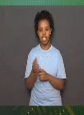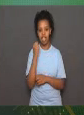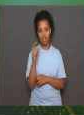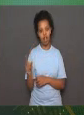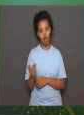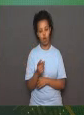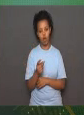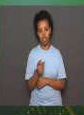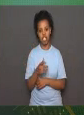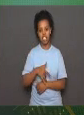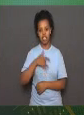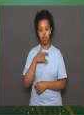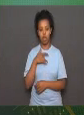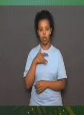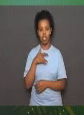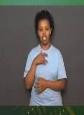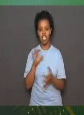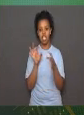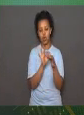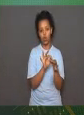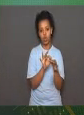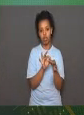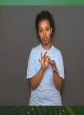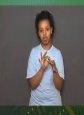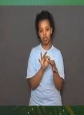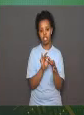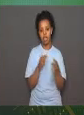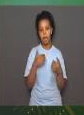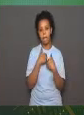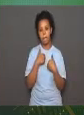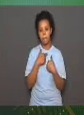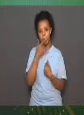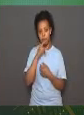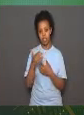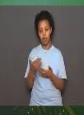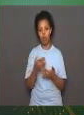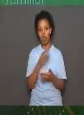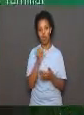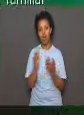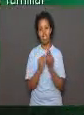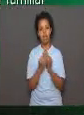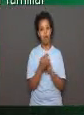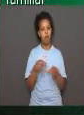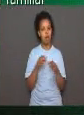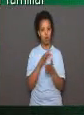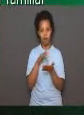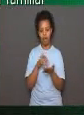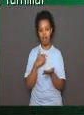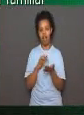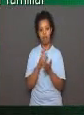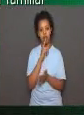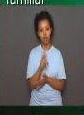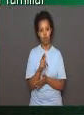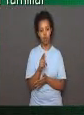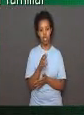strong emotional bond between an infant and its primary caregiver. It consists